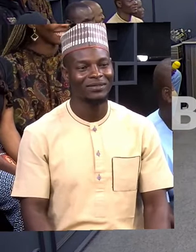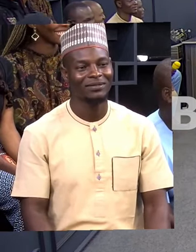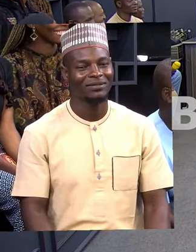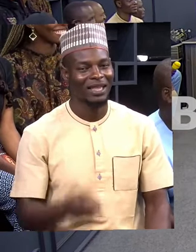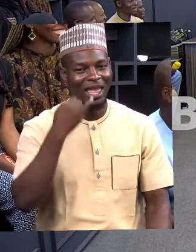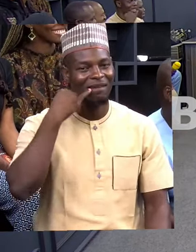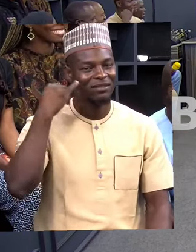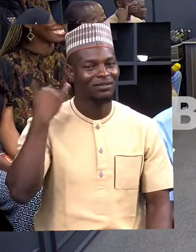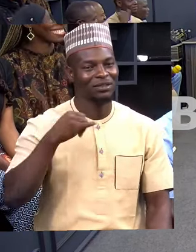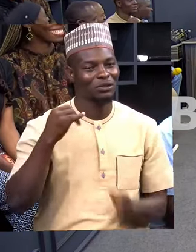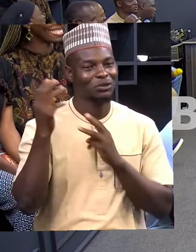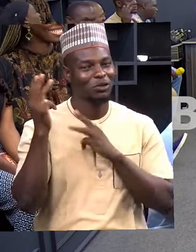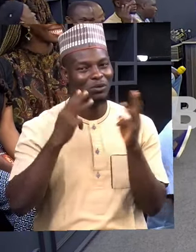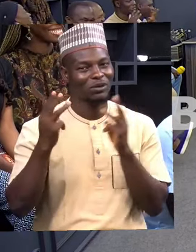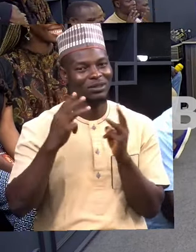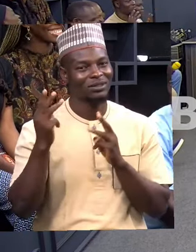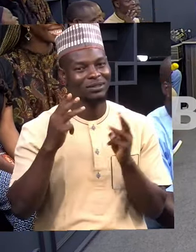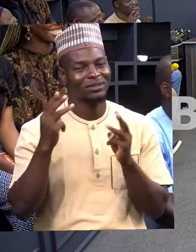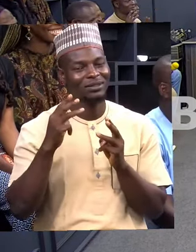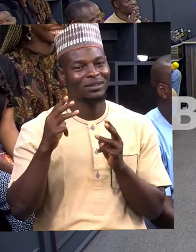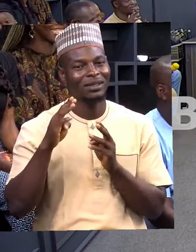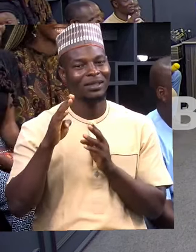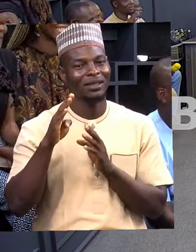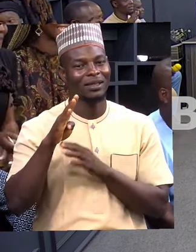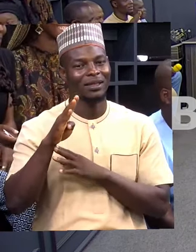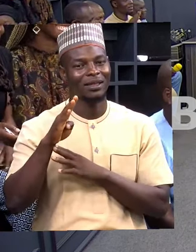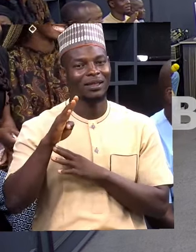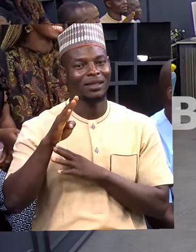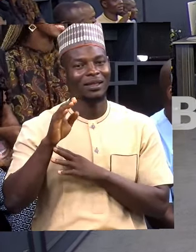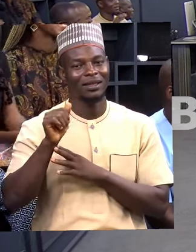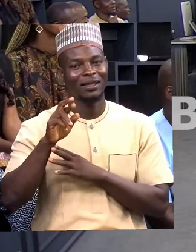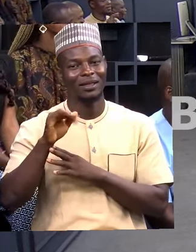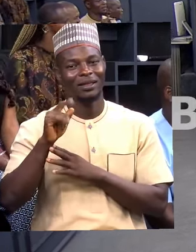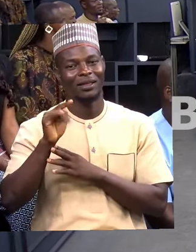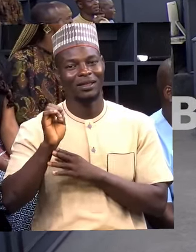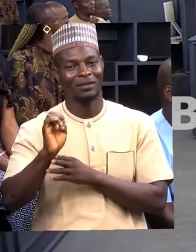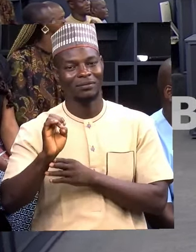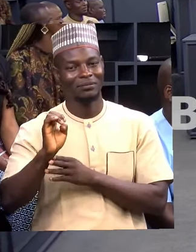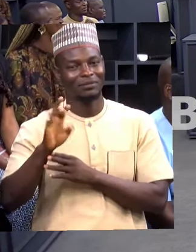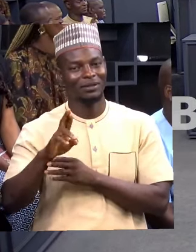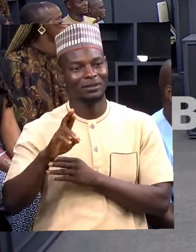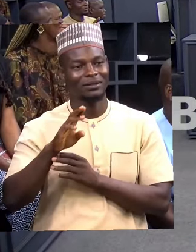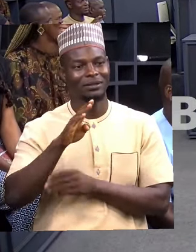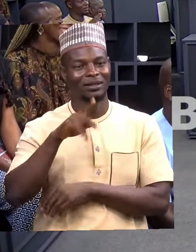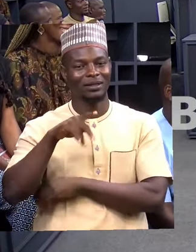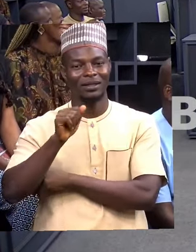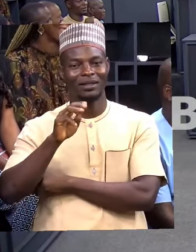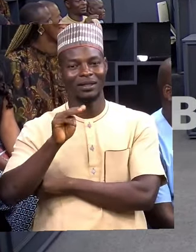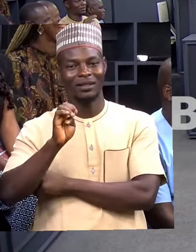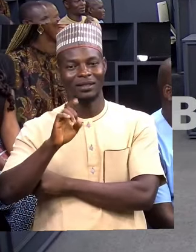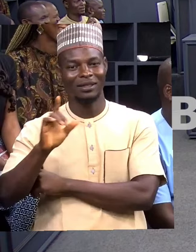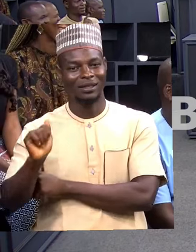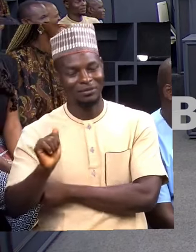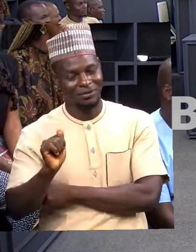Jealousy, the one barrister Pamela. Waiting. Somebody they watch for